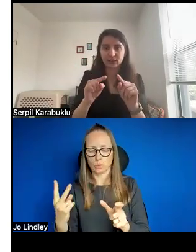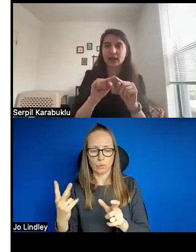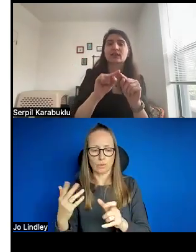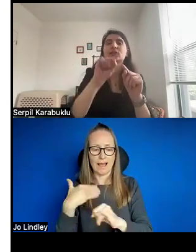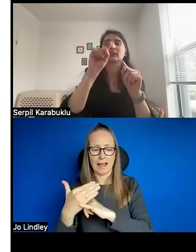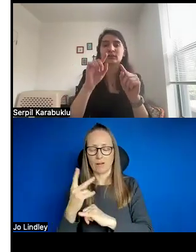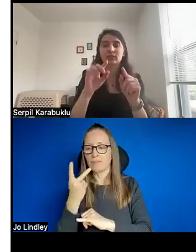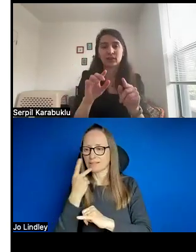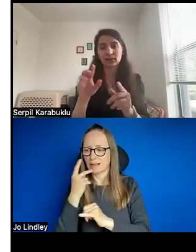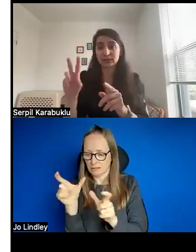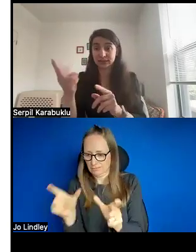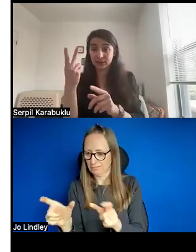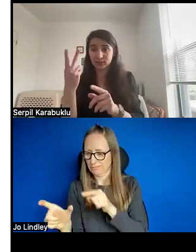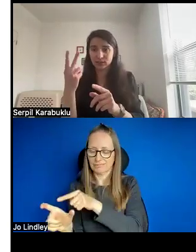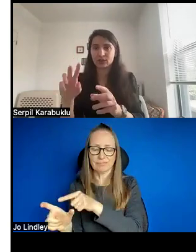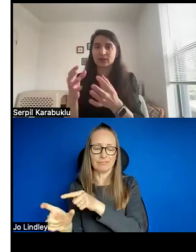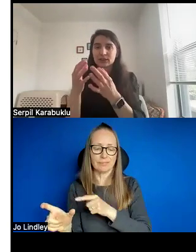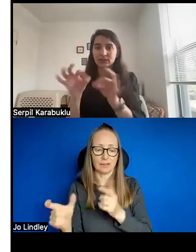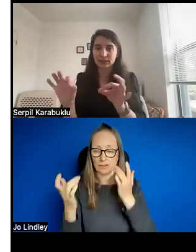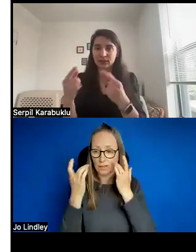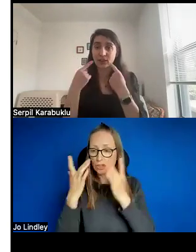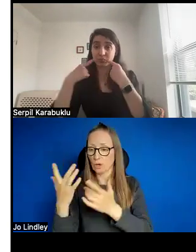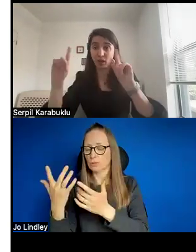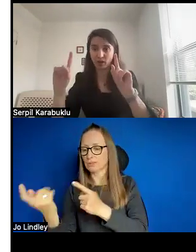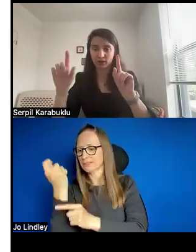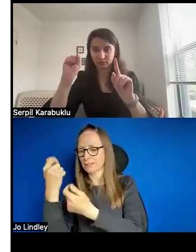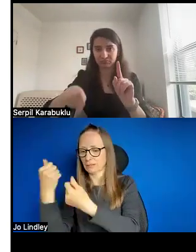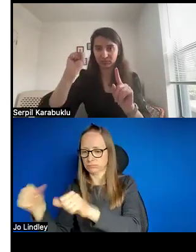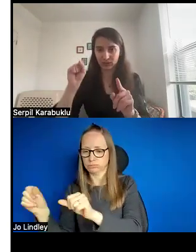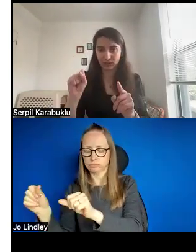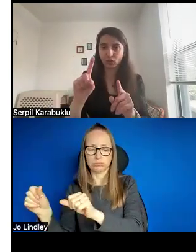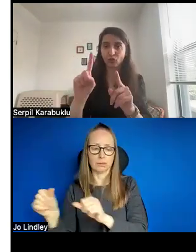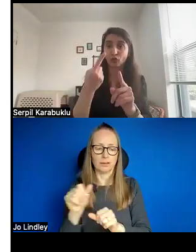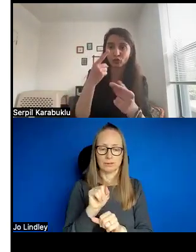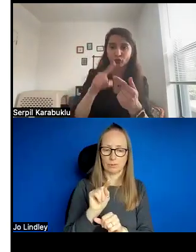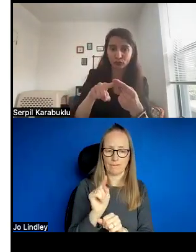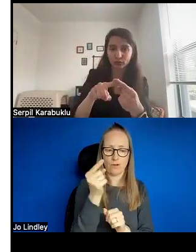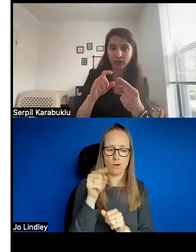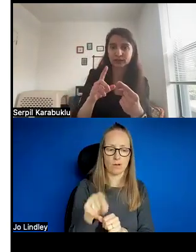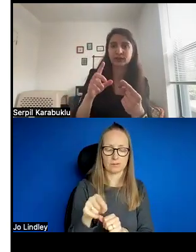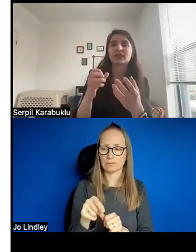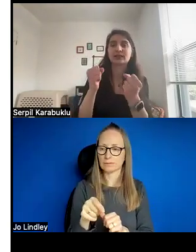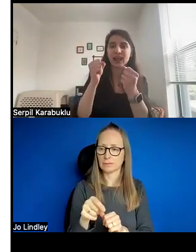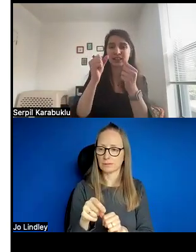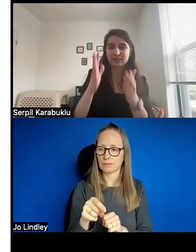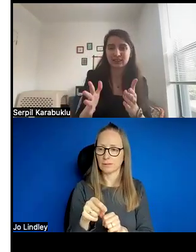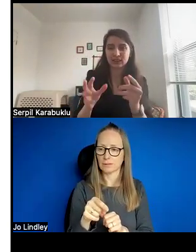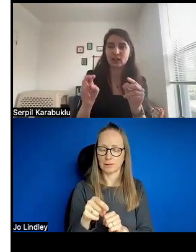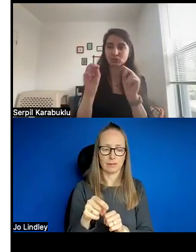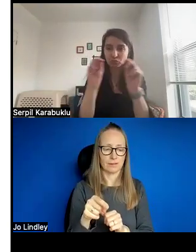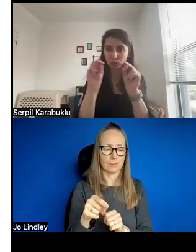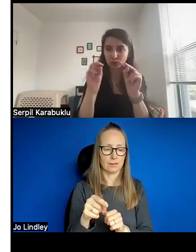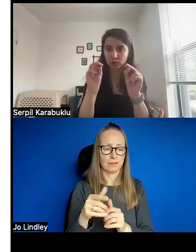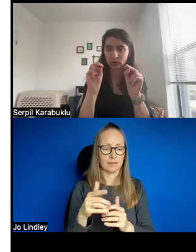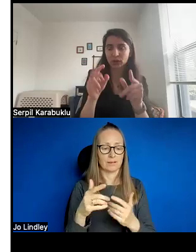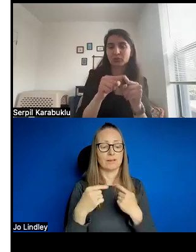second sentence, and conveying the success. For the first one, signer's head position is more